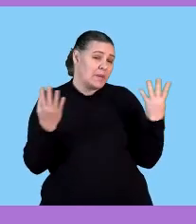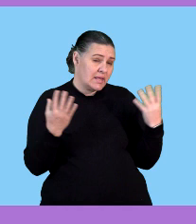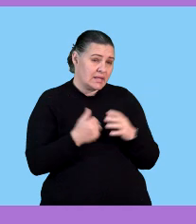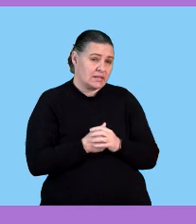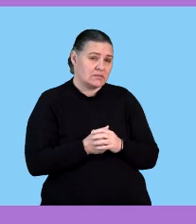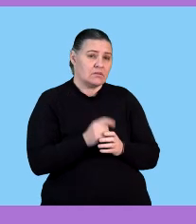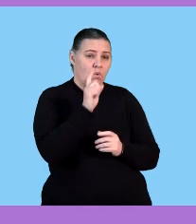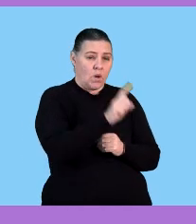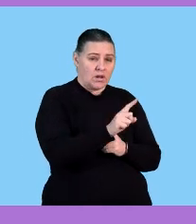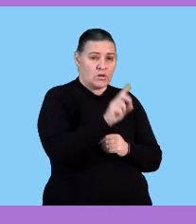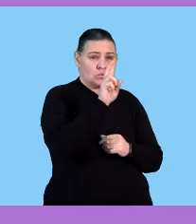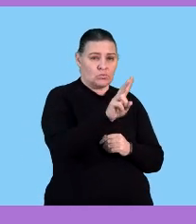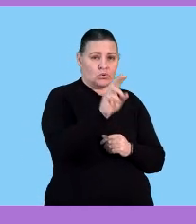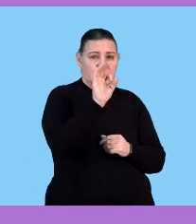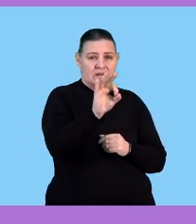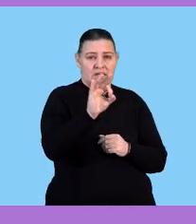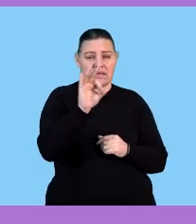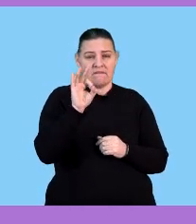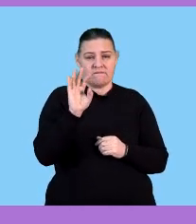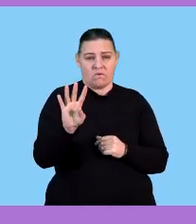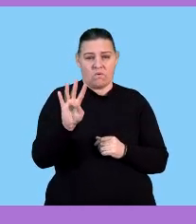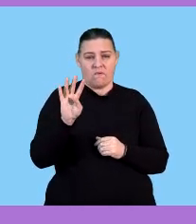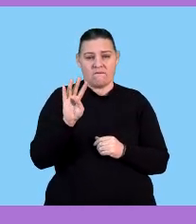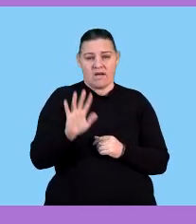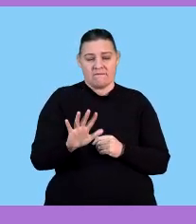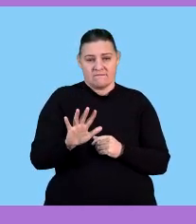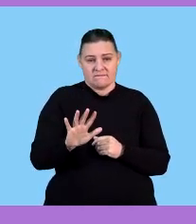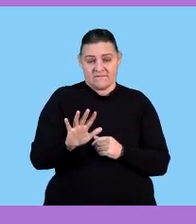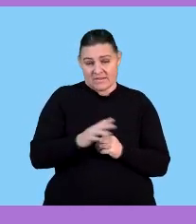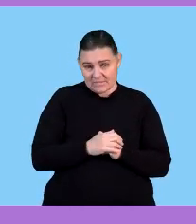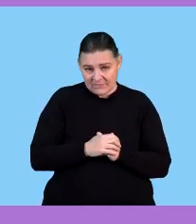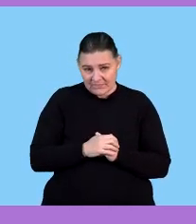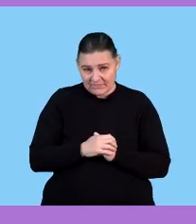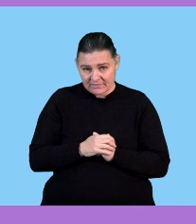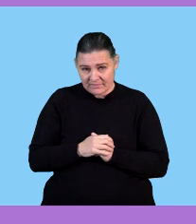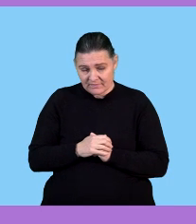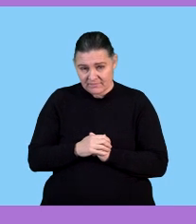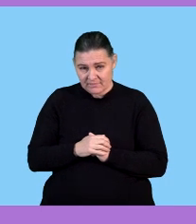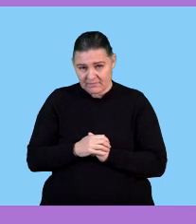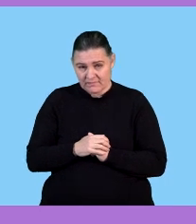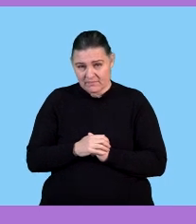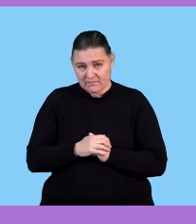many there are. So there's 1, 2, 3, 4, 5 of them.